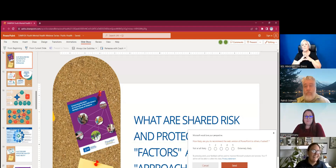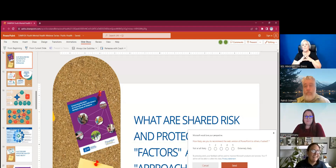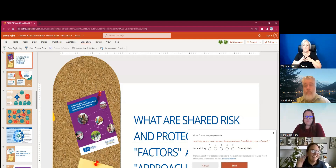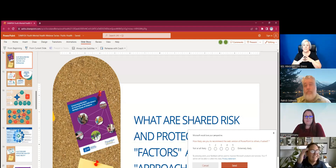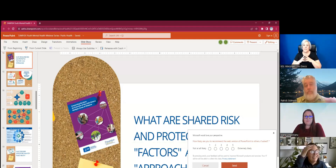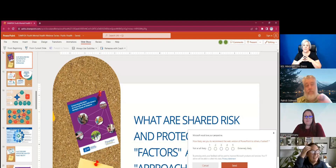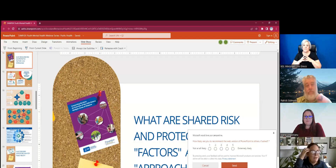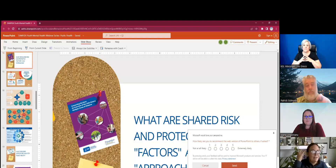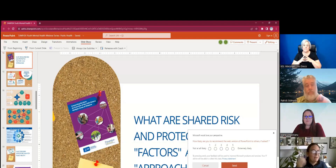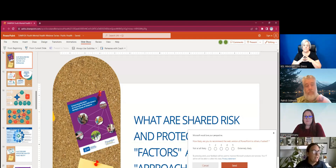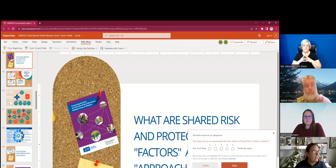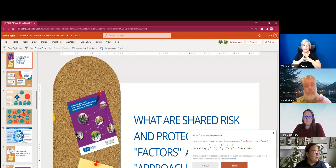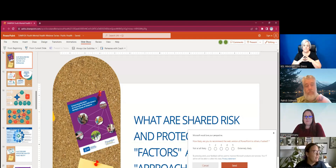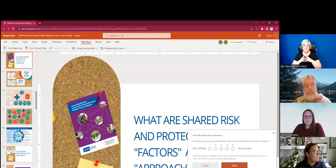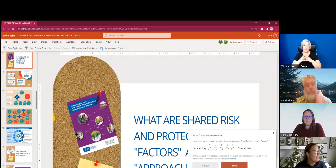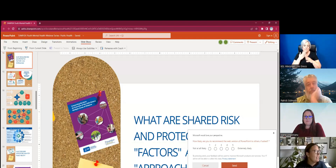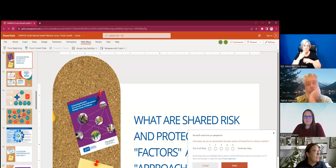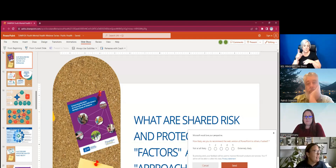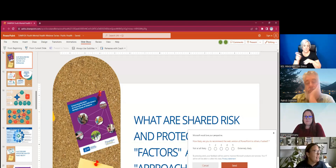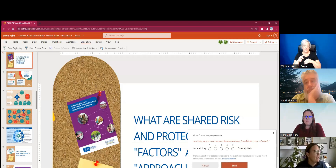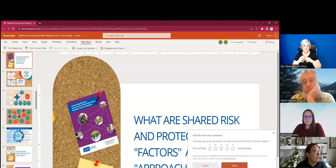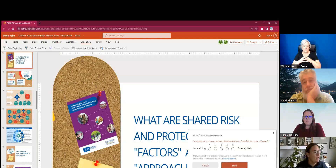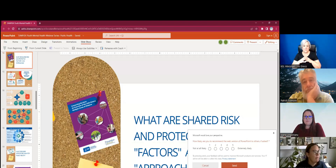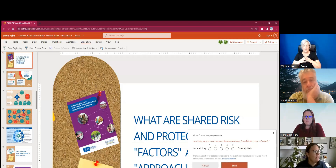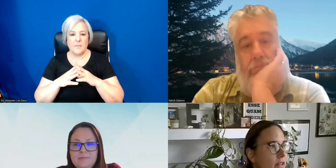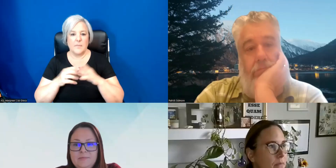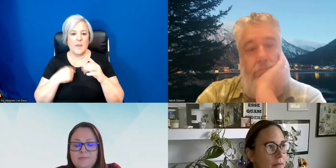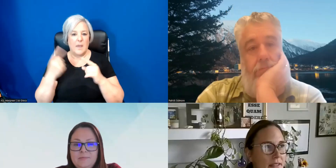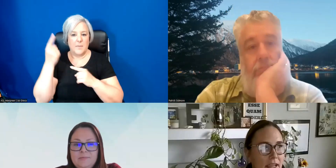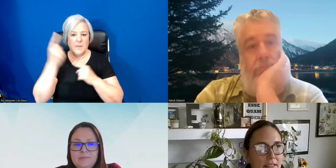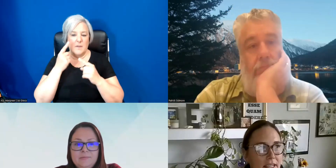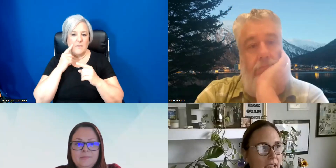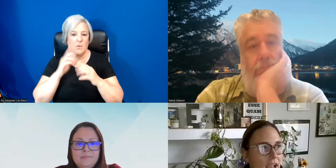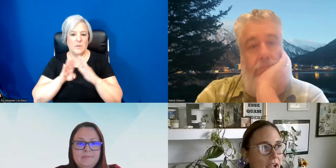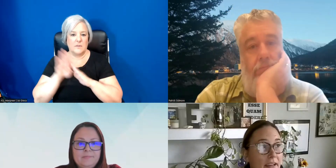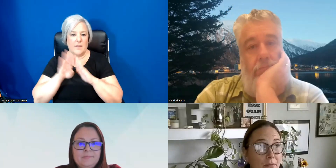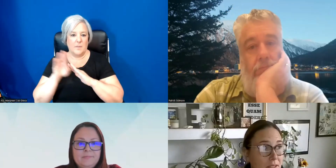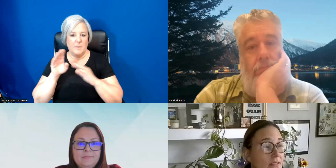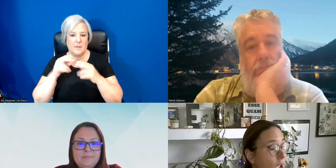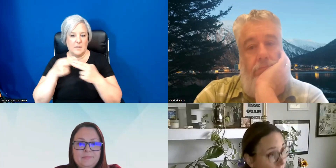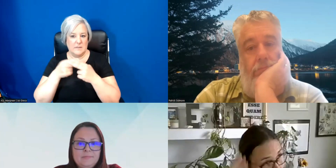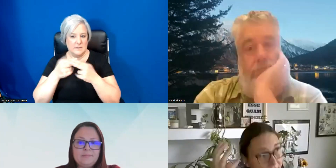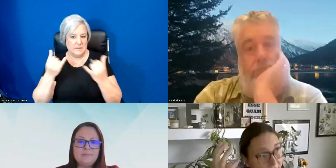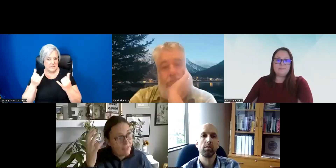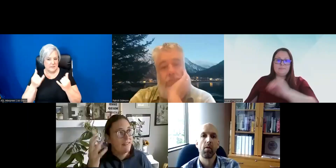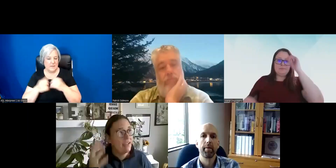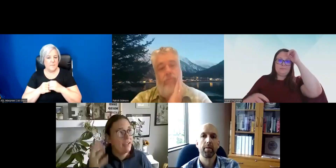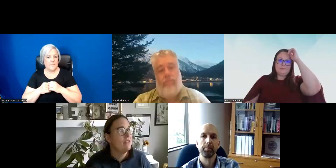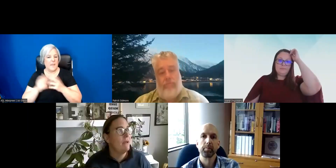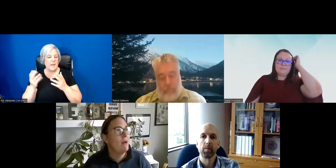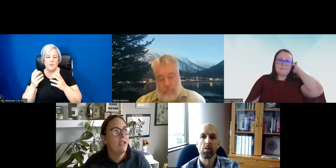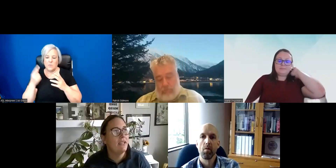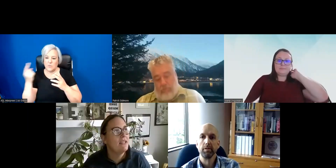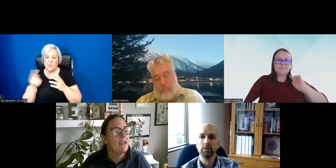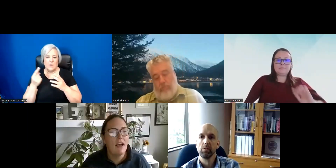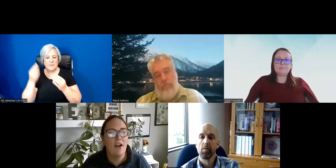Great, thank you. That's a really good question. And I think in developing my slides today, I was constantly had that question in